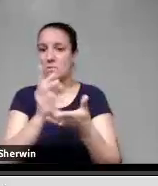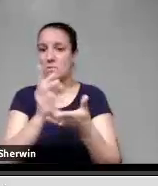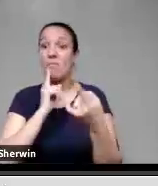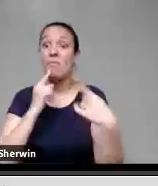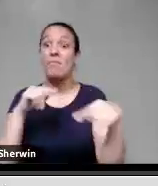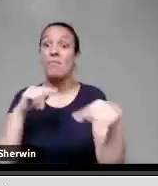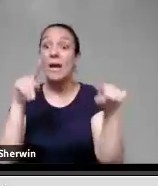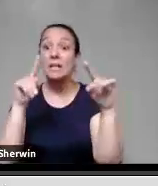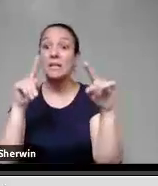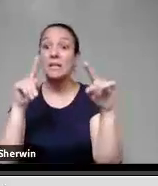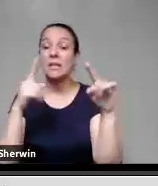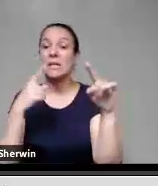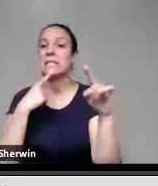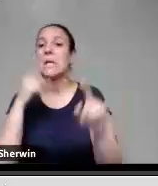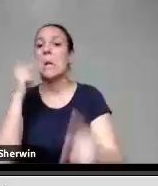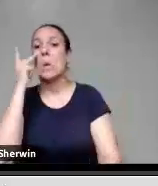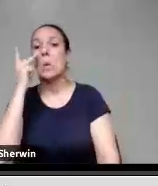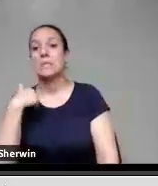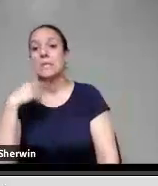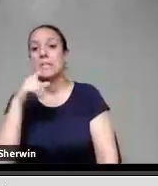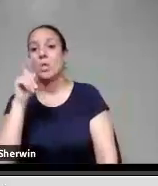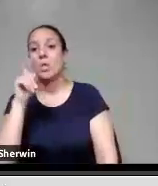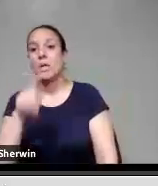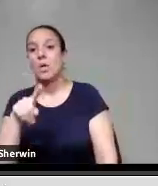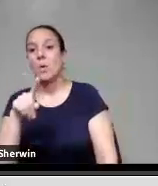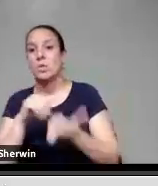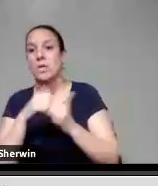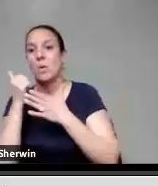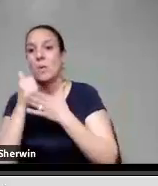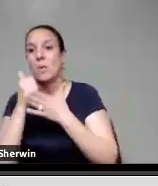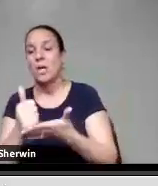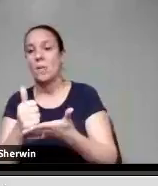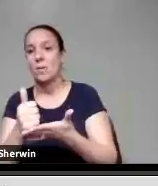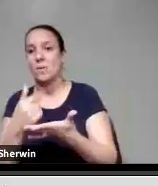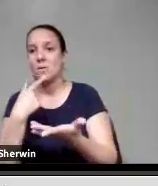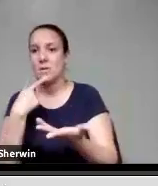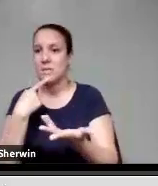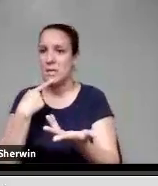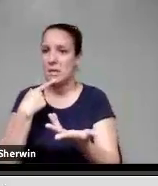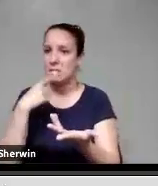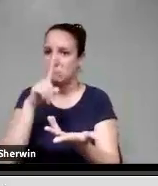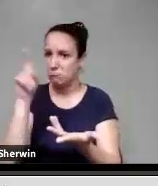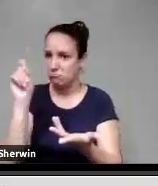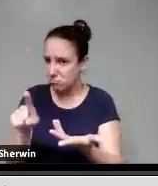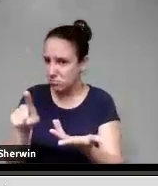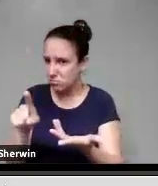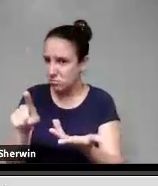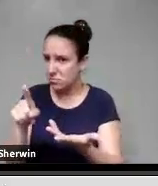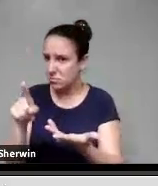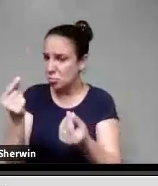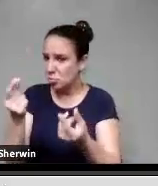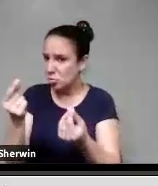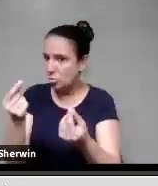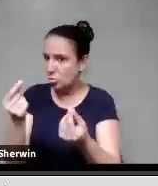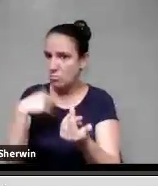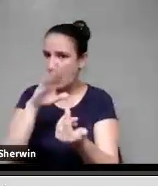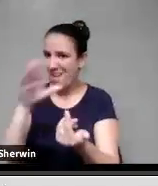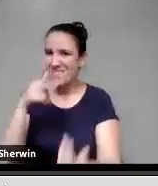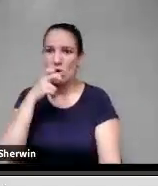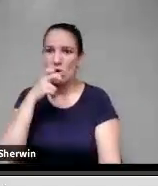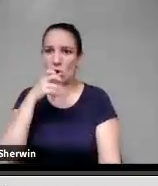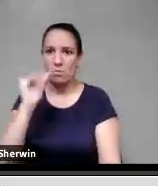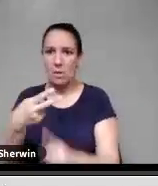answer, and they said, "We see that you had a question about this. What can we help you with?" So I emailed back, and I said, "Here's the question. What do I need to do?" I've never heard from them. That was 2